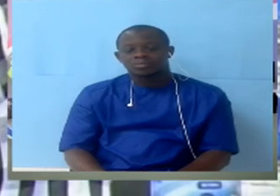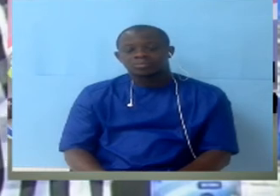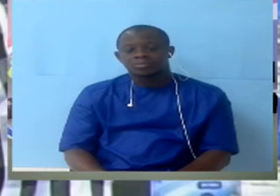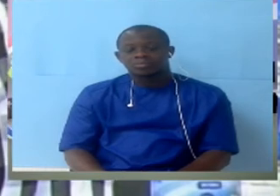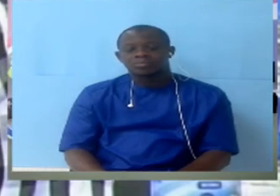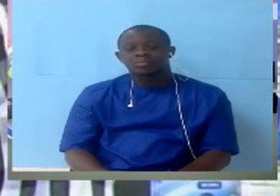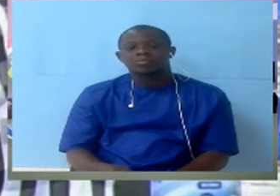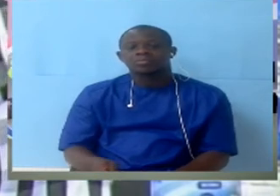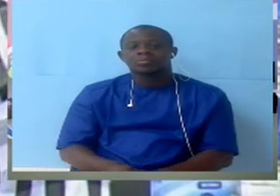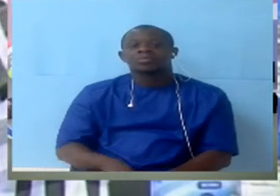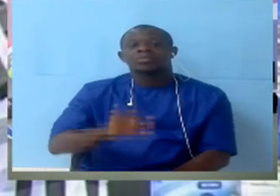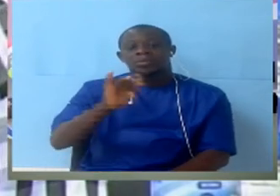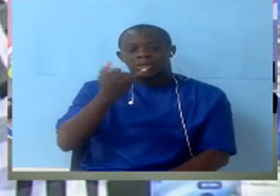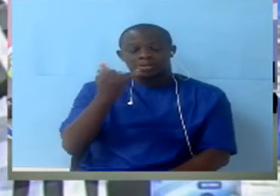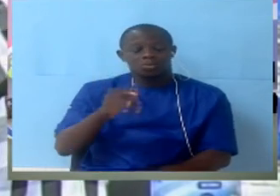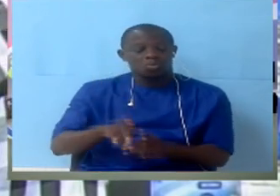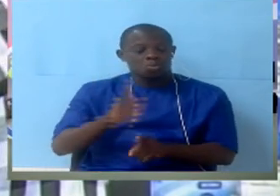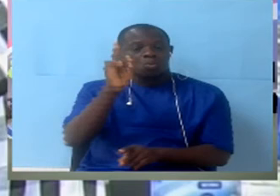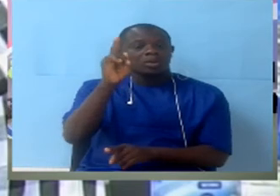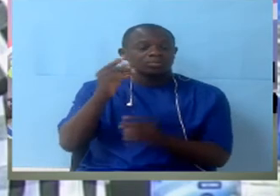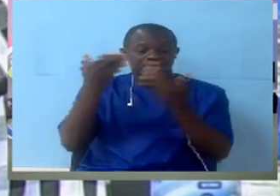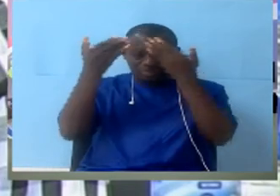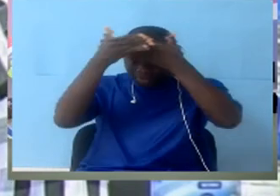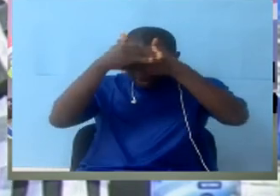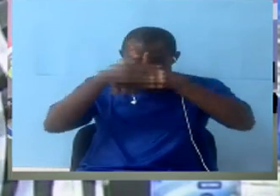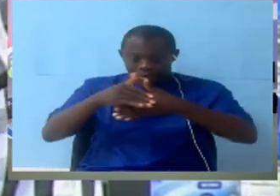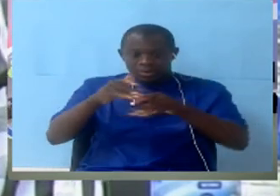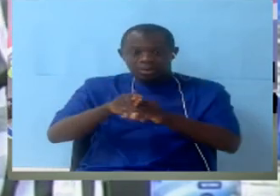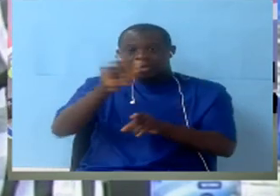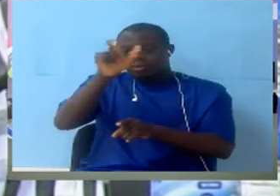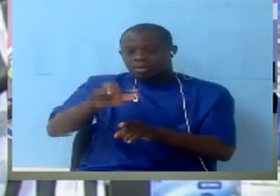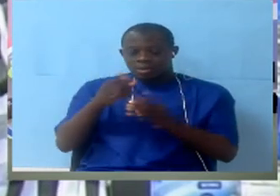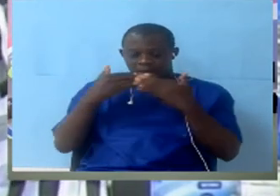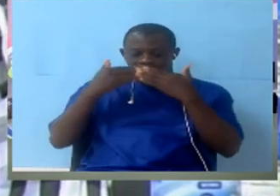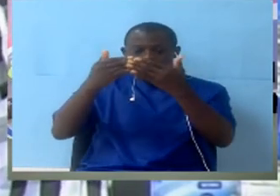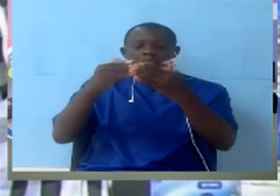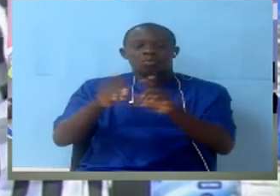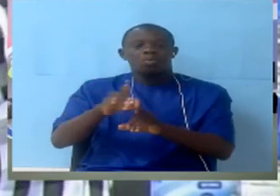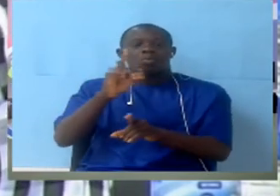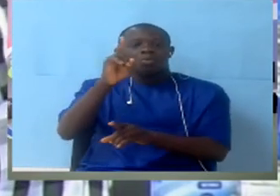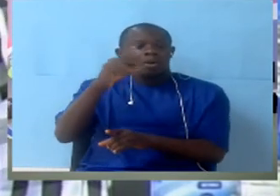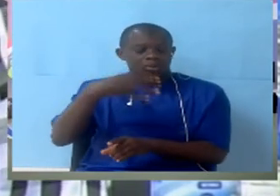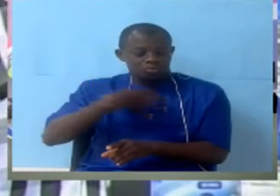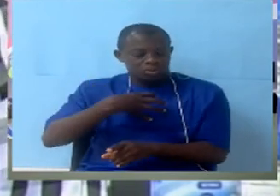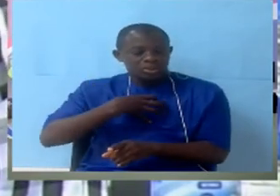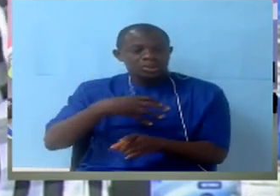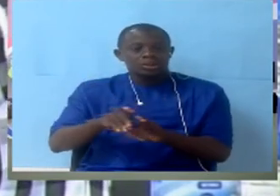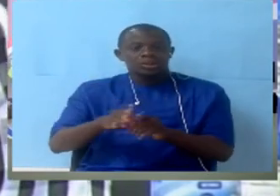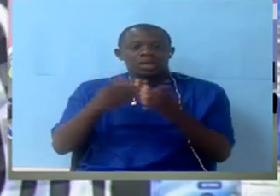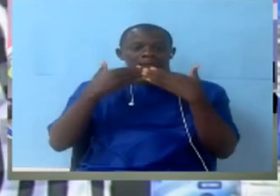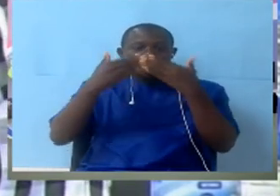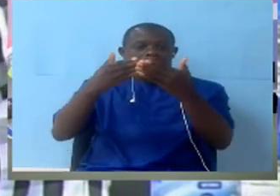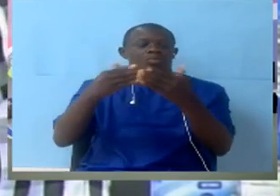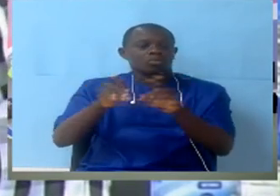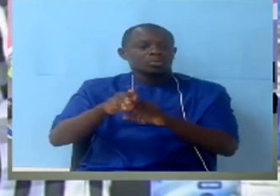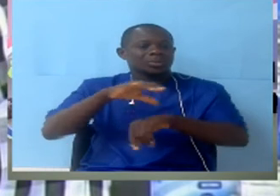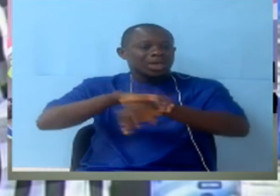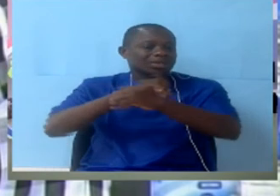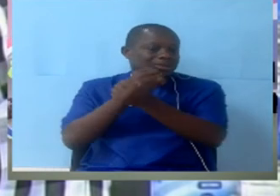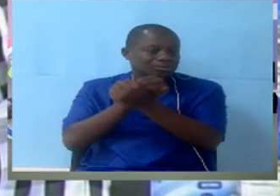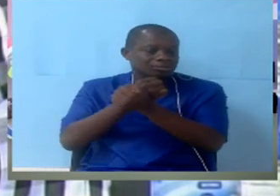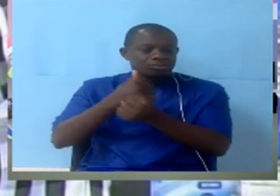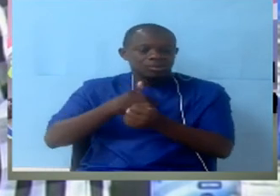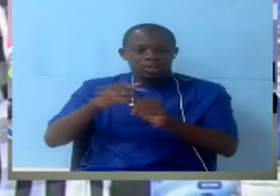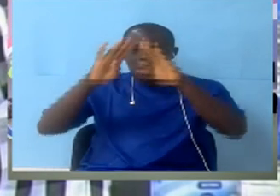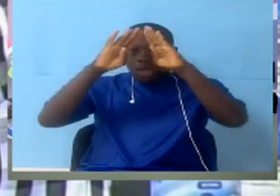possible. In fact, one night I was given the information that he wanted to come and arrest me at our quarters.